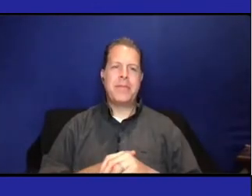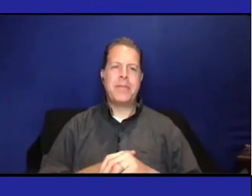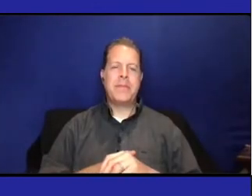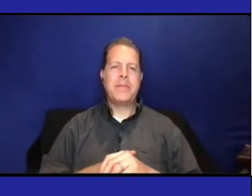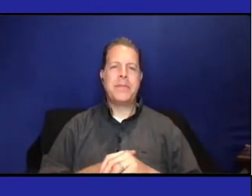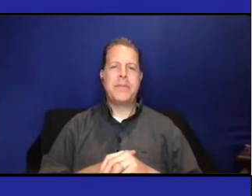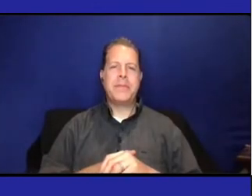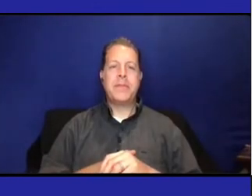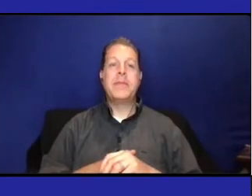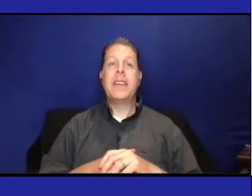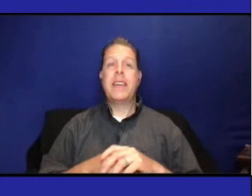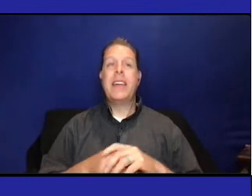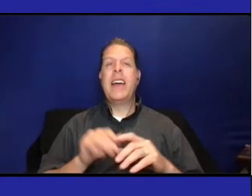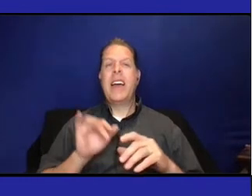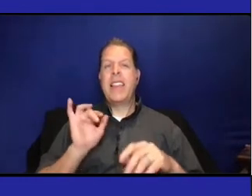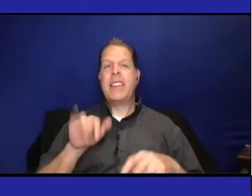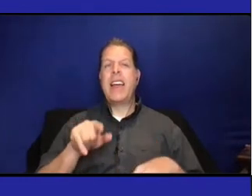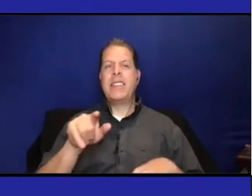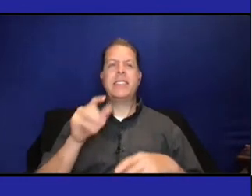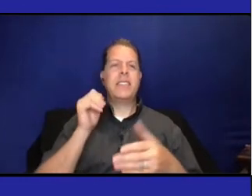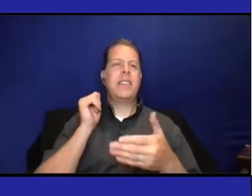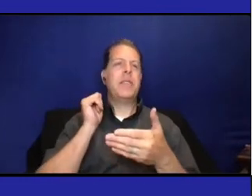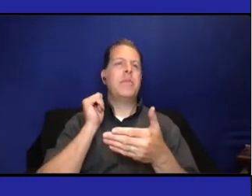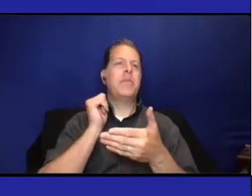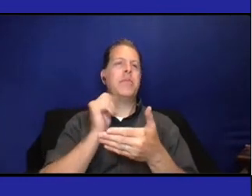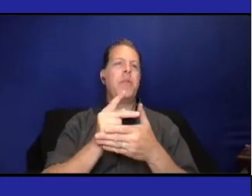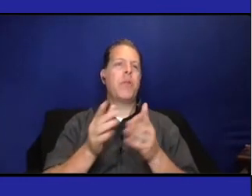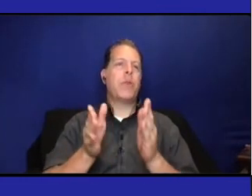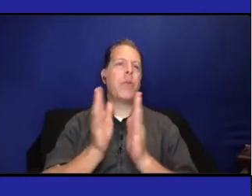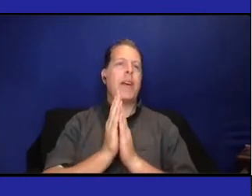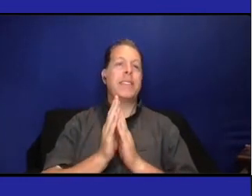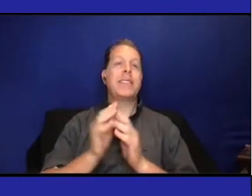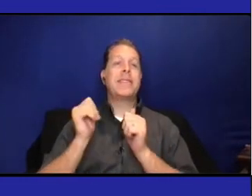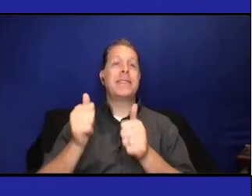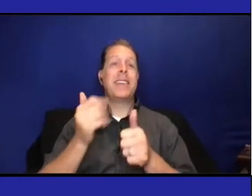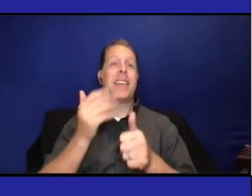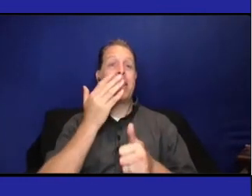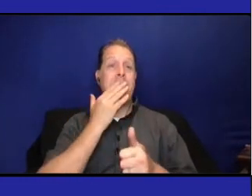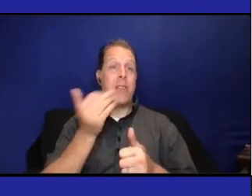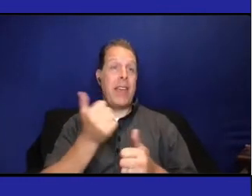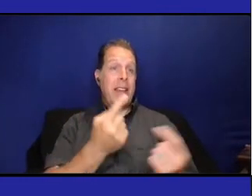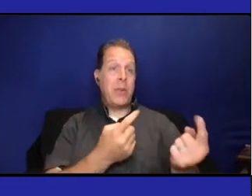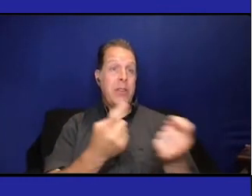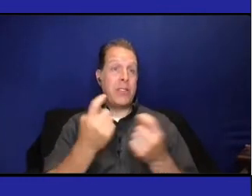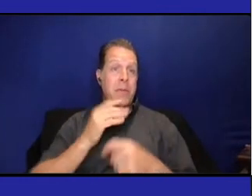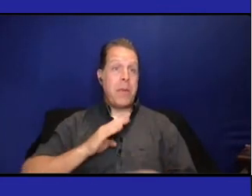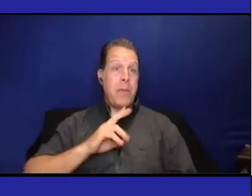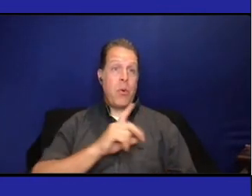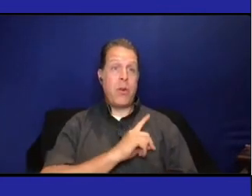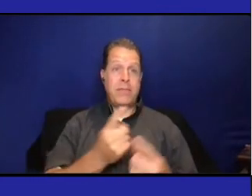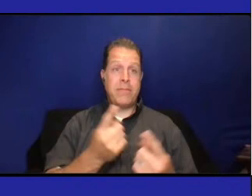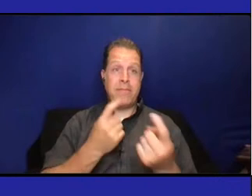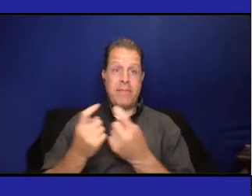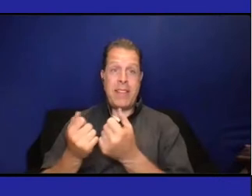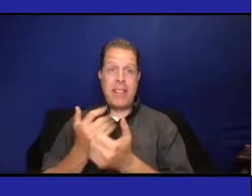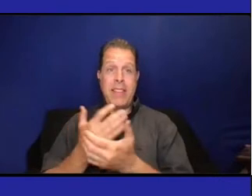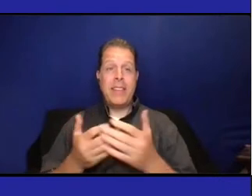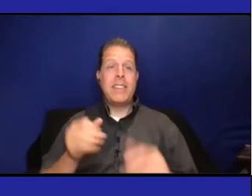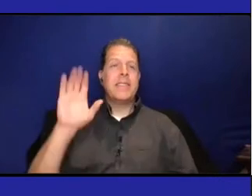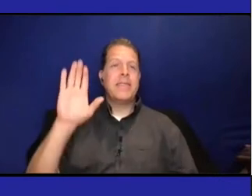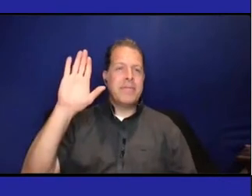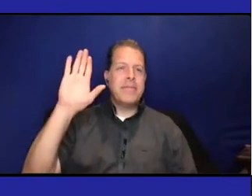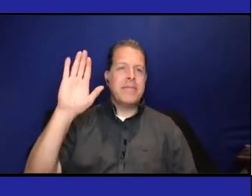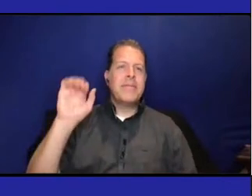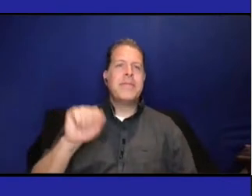And this is the approval request. Thank you so much. Any questions from board members? Yeah,